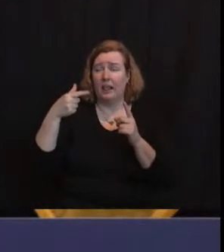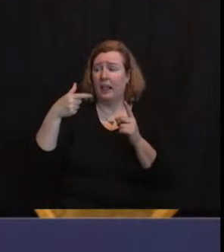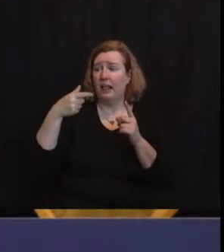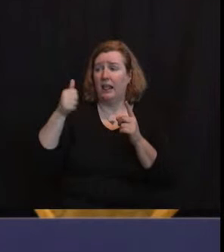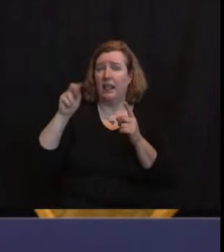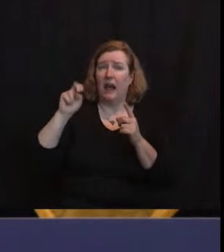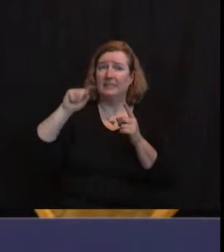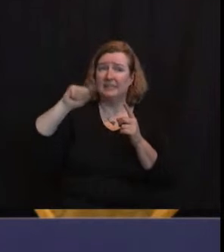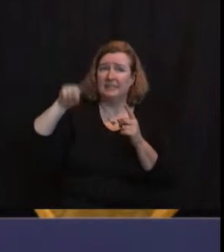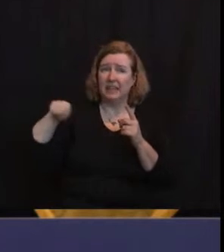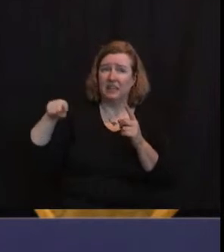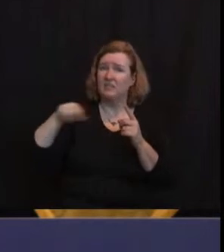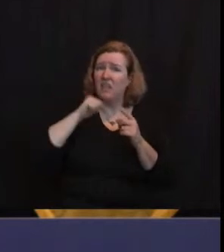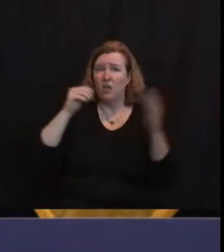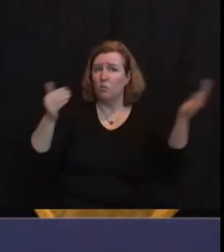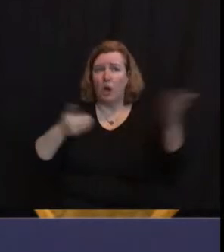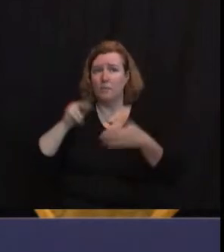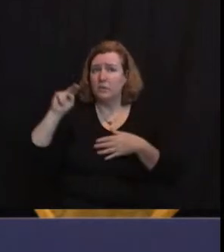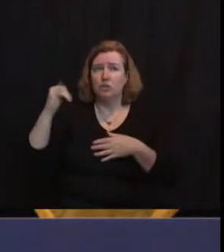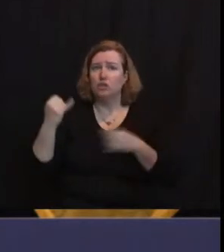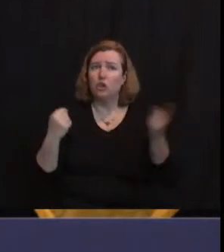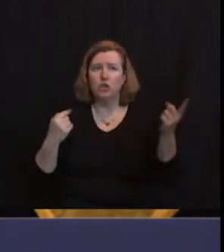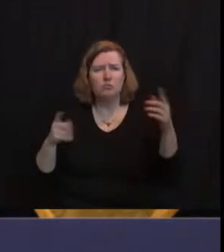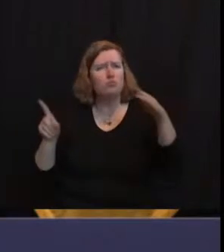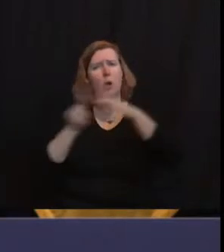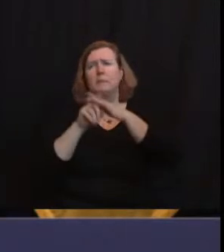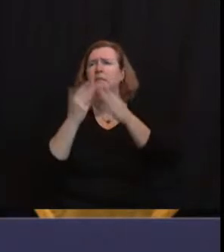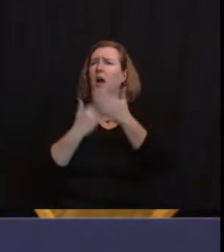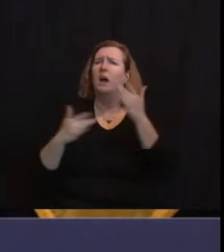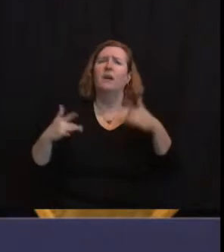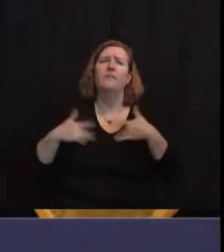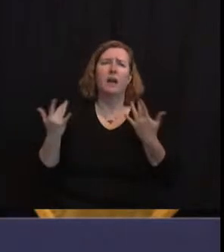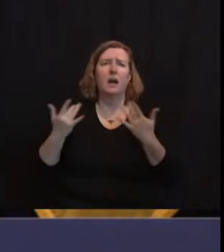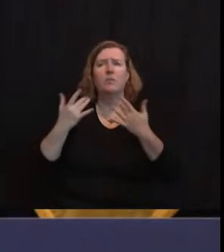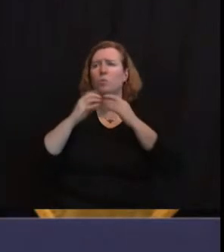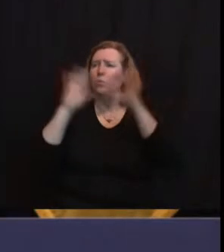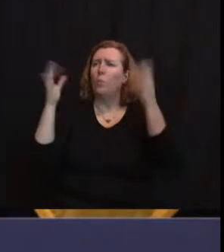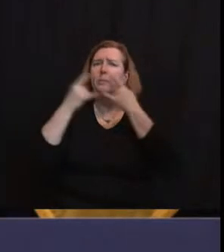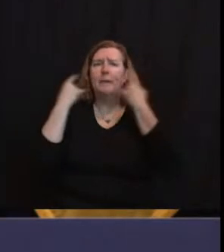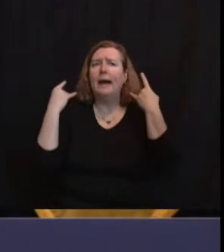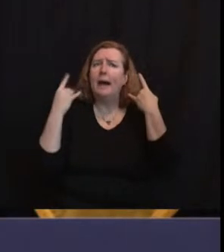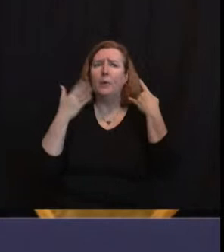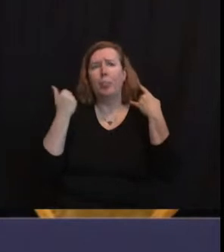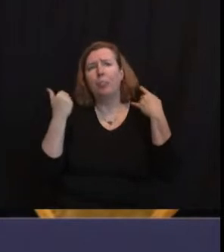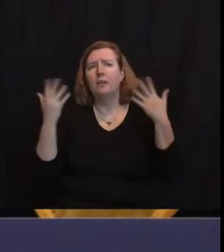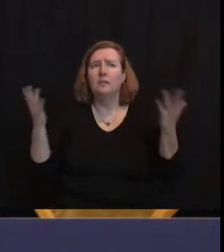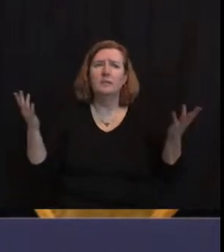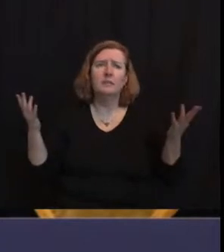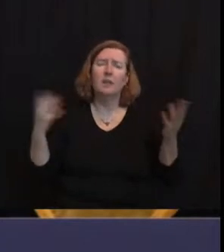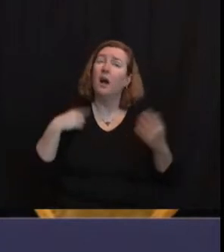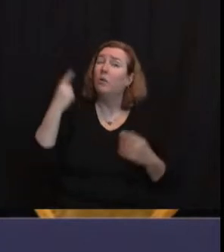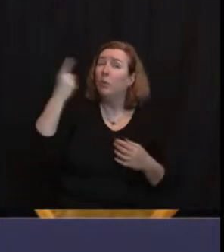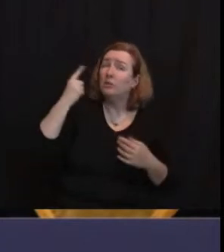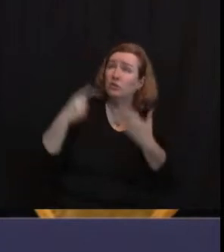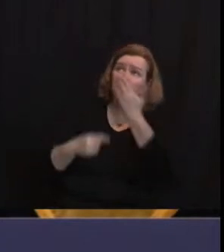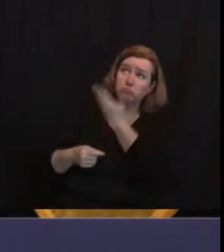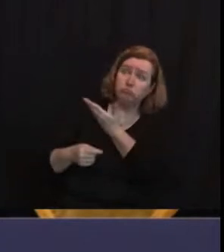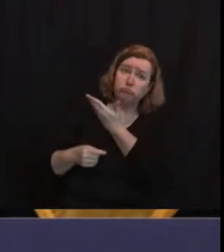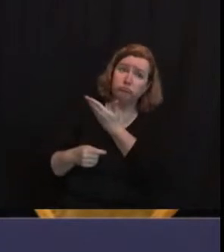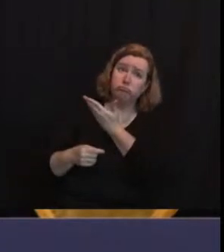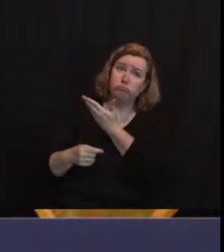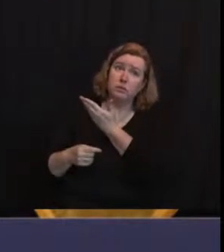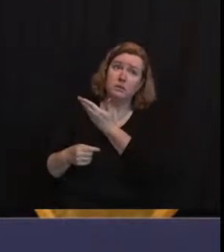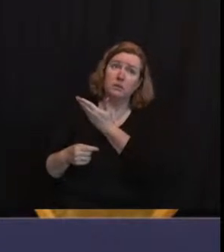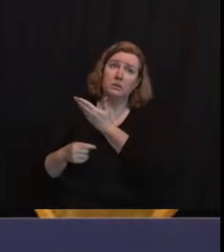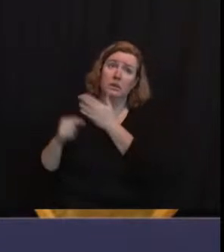a fundraiser where masks were in short supply. I'm wondering if there's any indication yet of how the